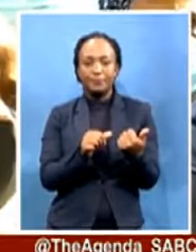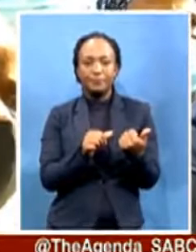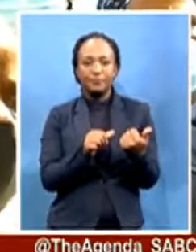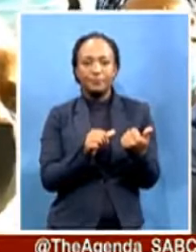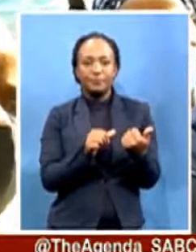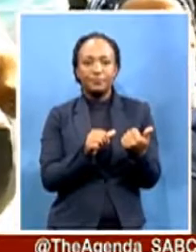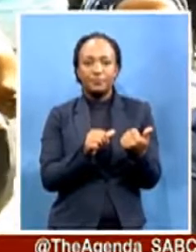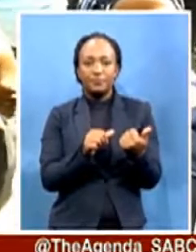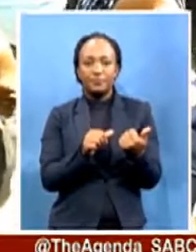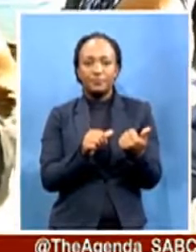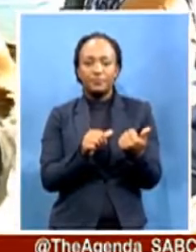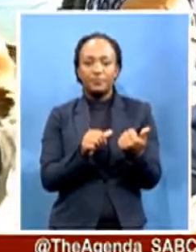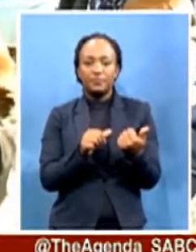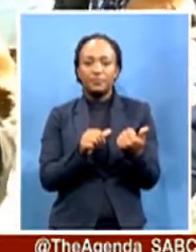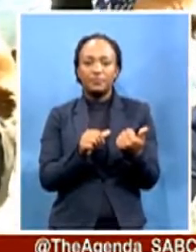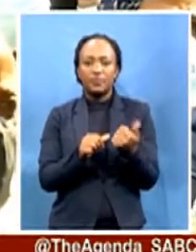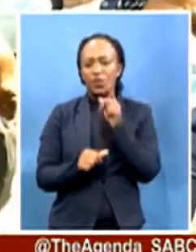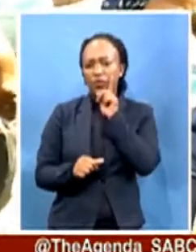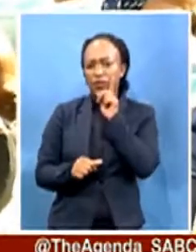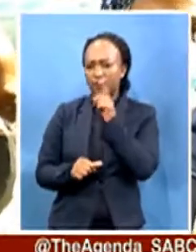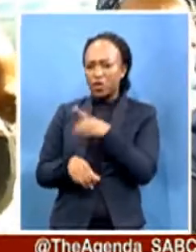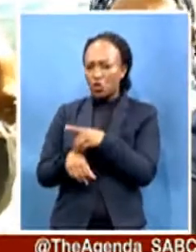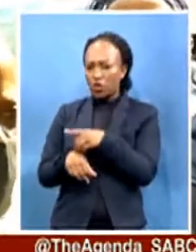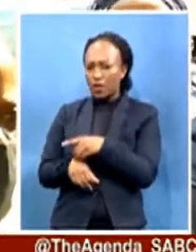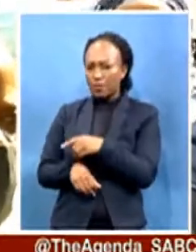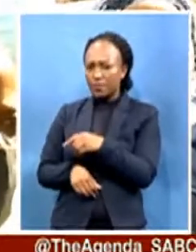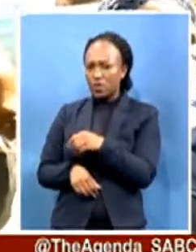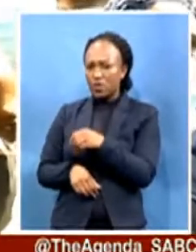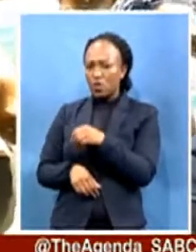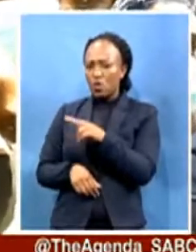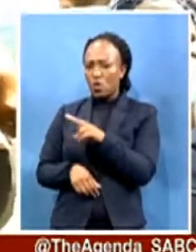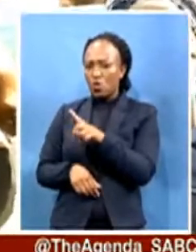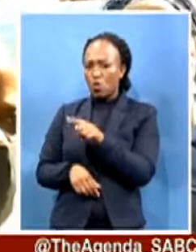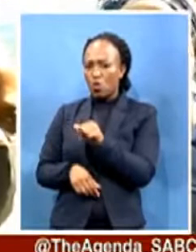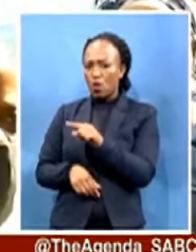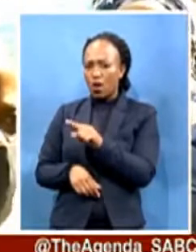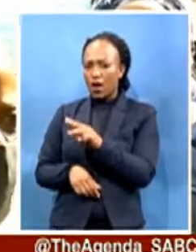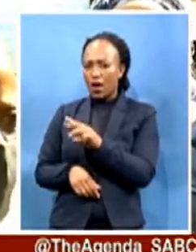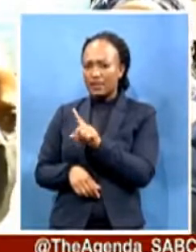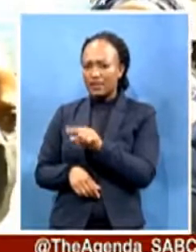Dr. Lwazi if you will have the minister will take questions because of the time,